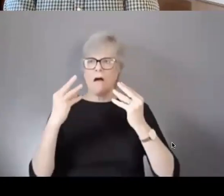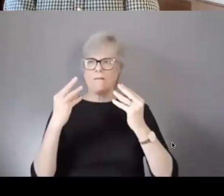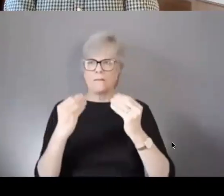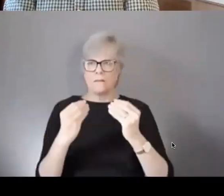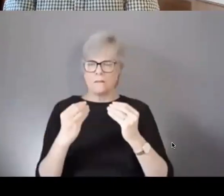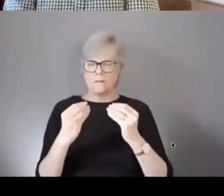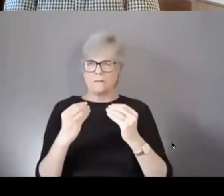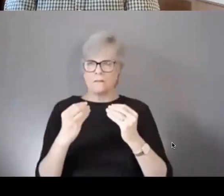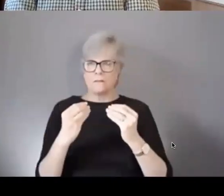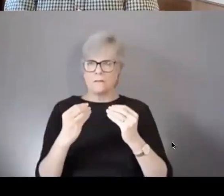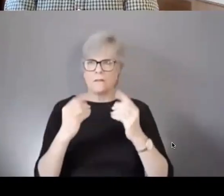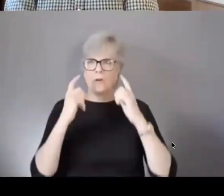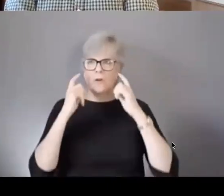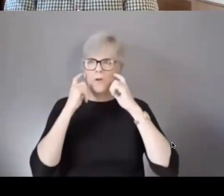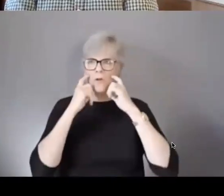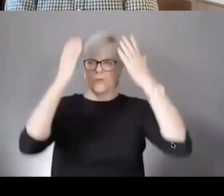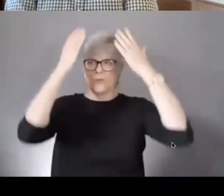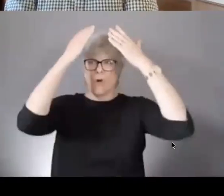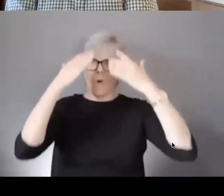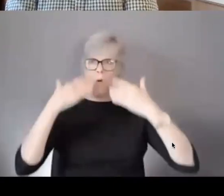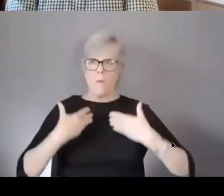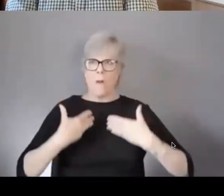Then notice your whole body presently.